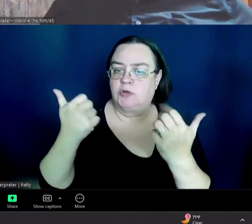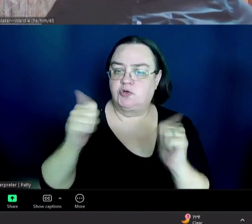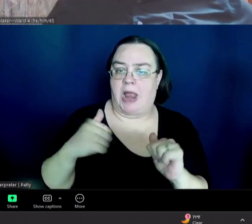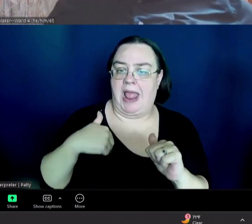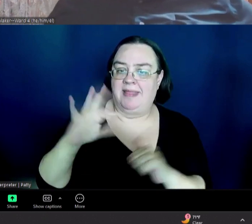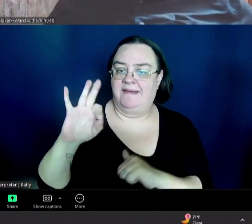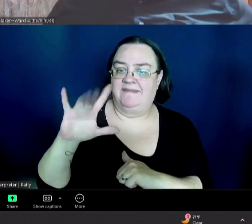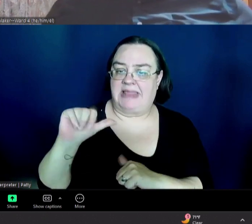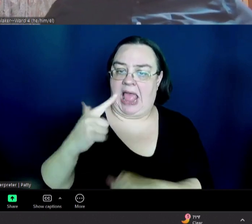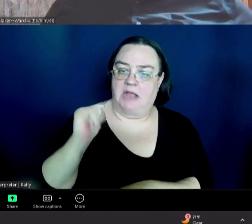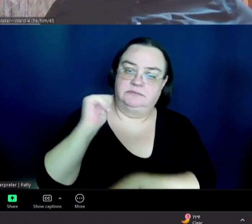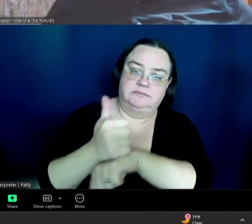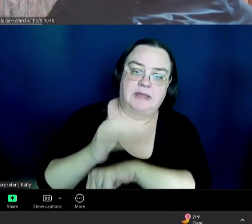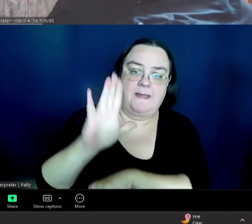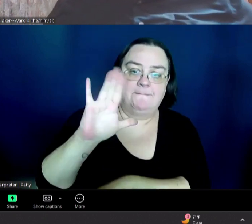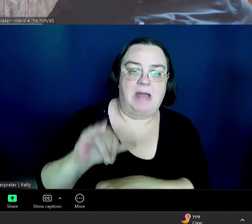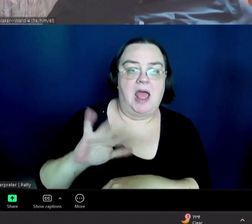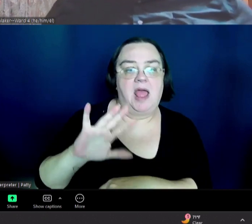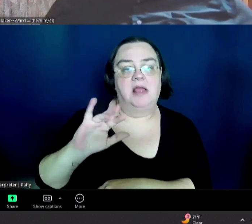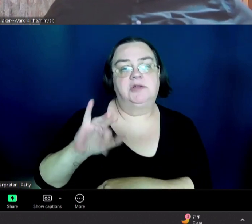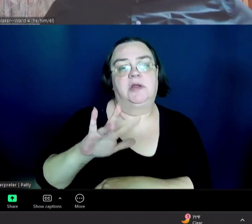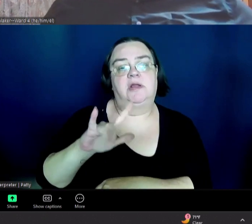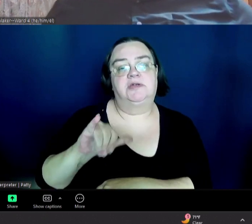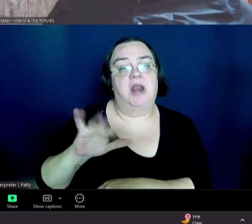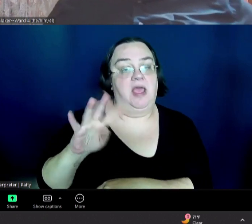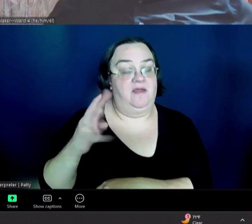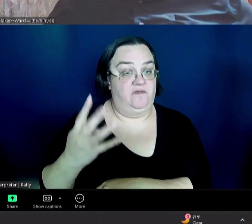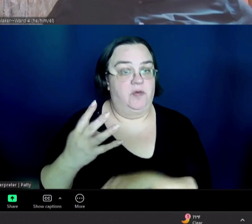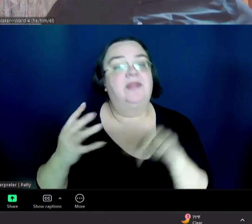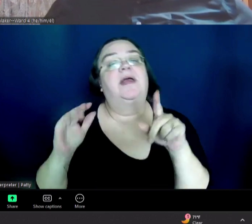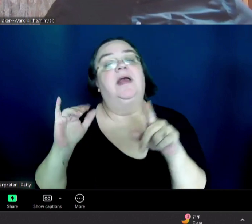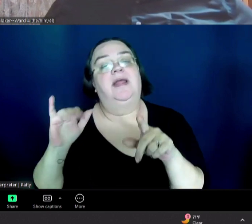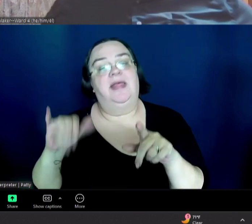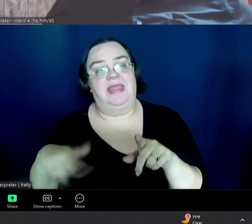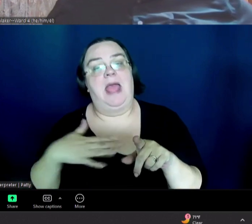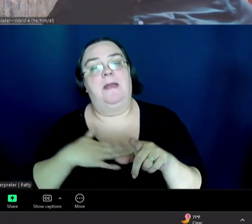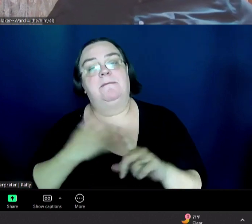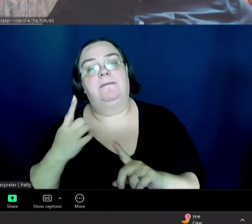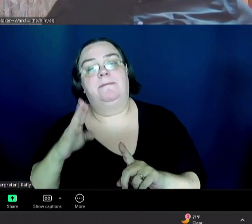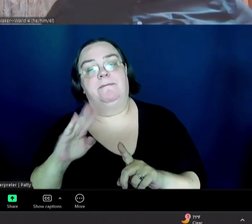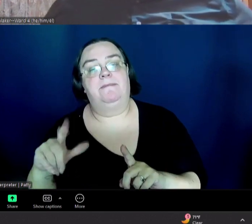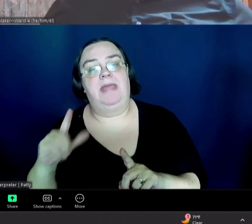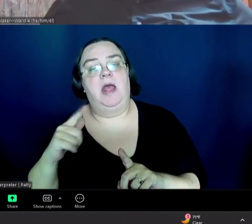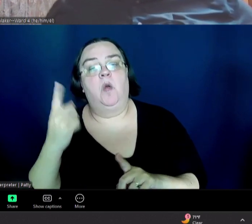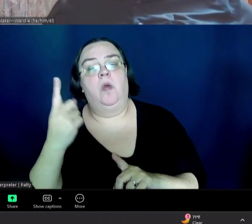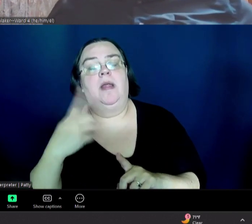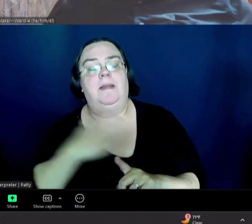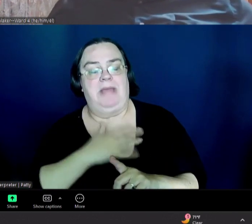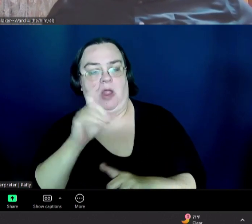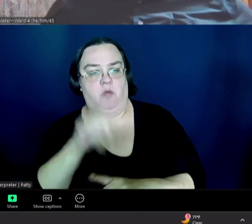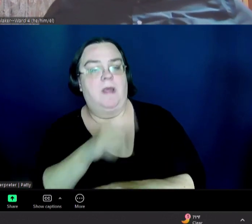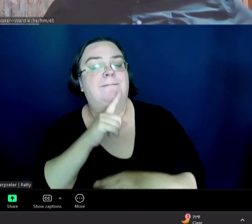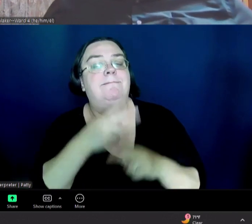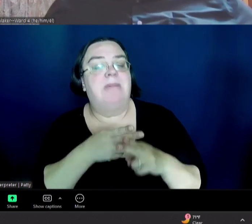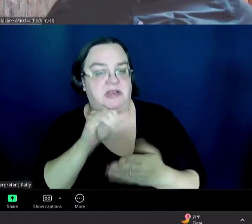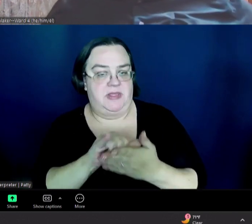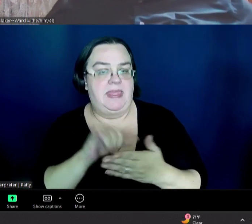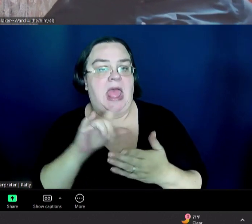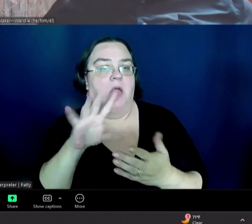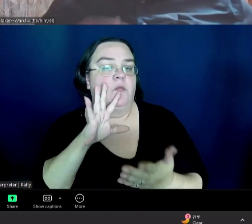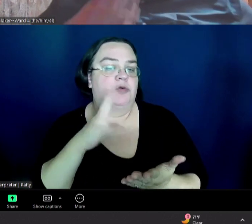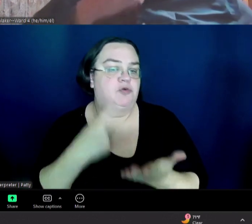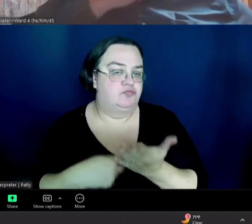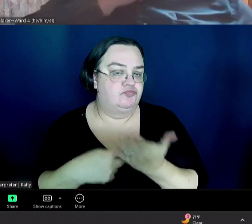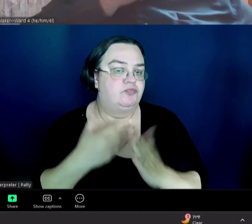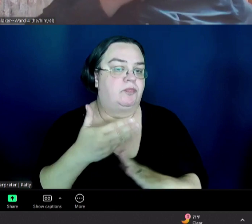July. Mm-hmm. That was going to be one of my questions, because you had mentioned that when we had a discussion earlier. Yes. To try and